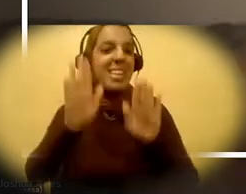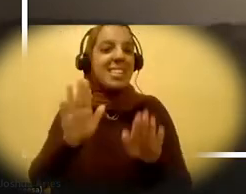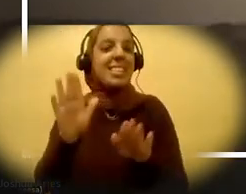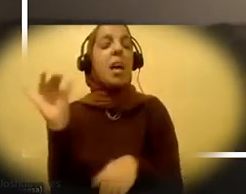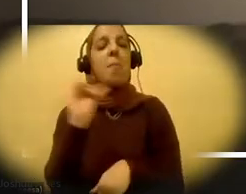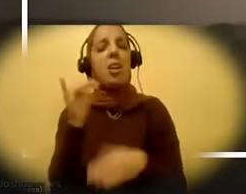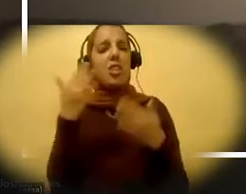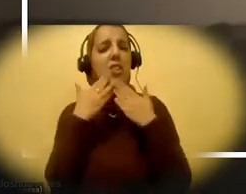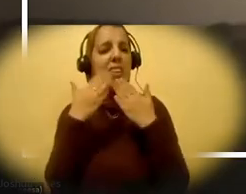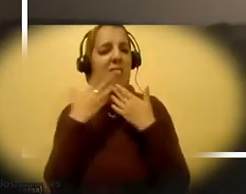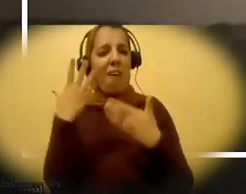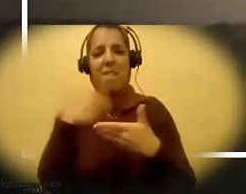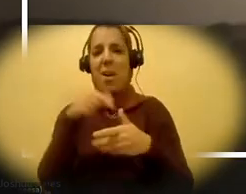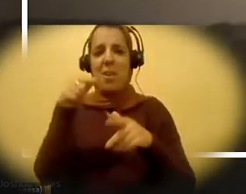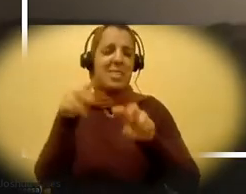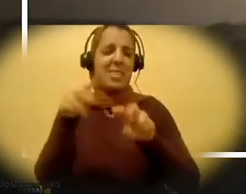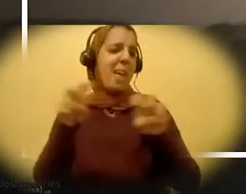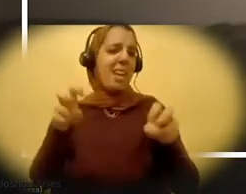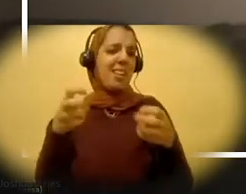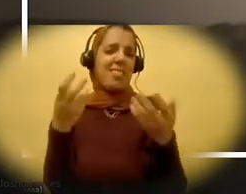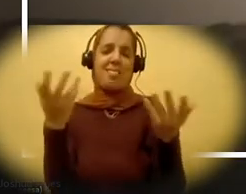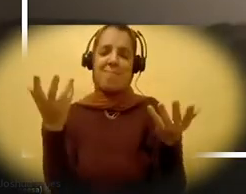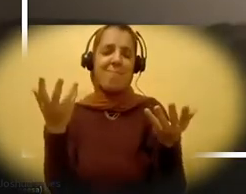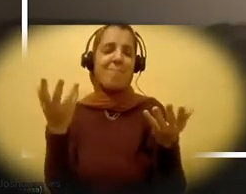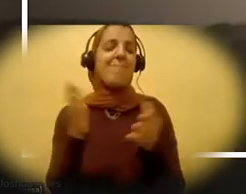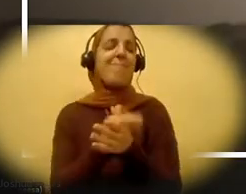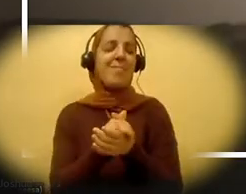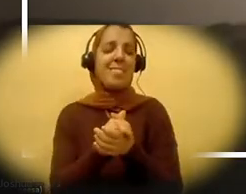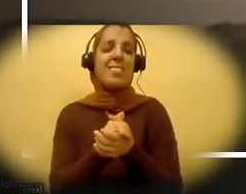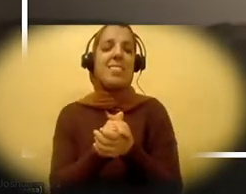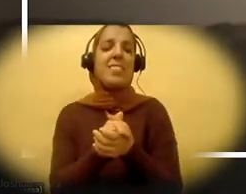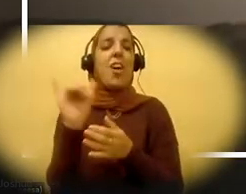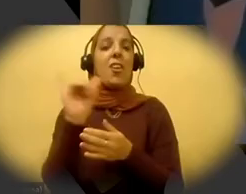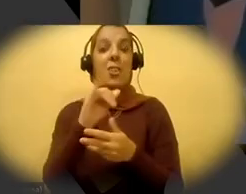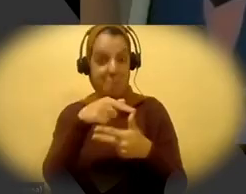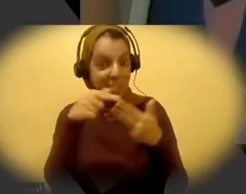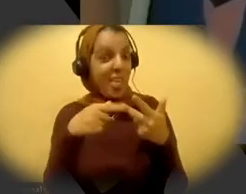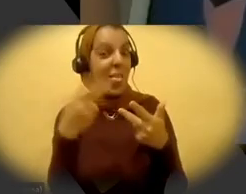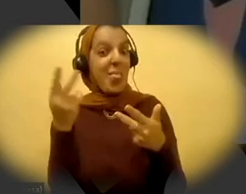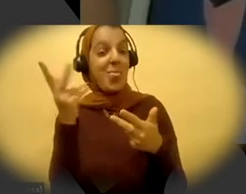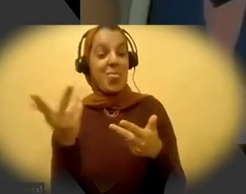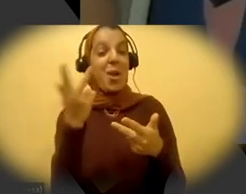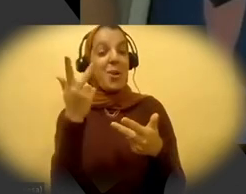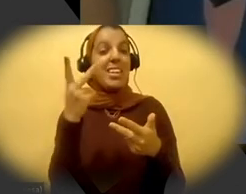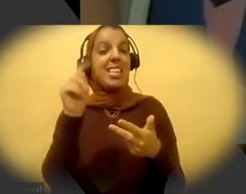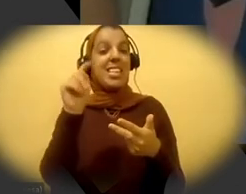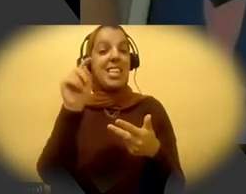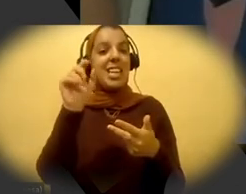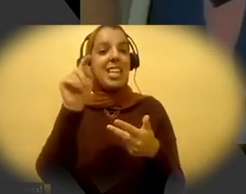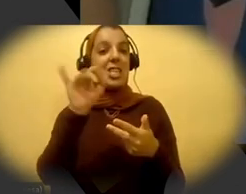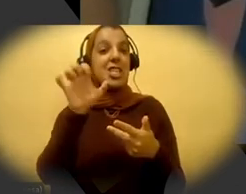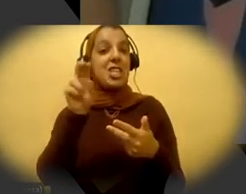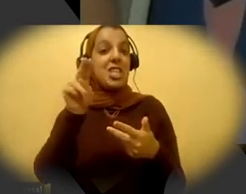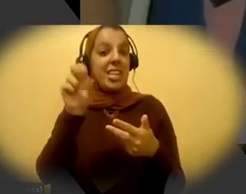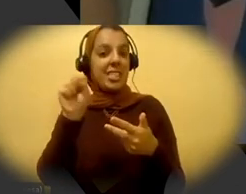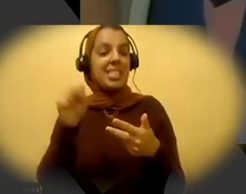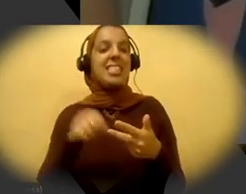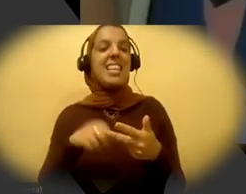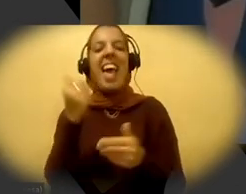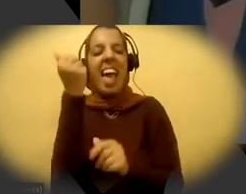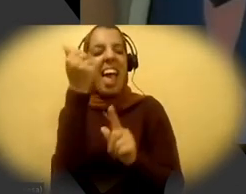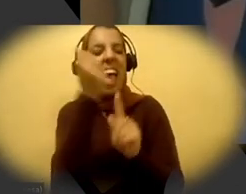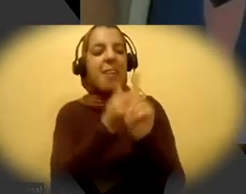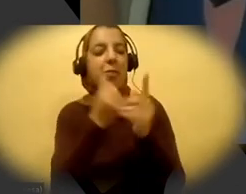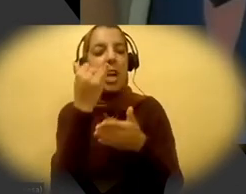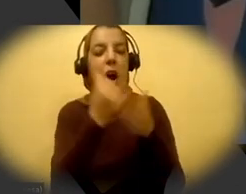part of this whole panel in general, right? So again, I just want to leave off with like the three shuns again. For every art piece you do,